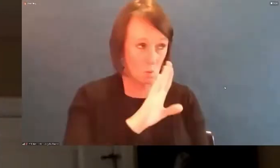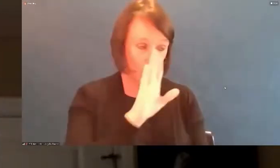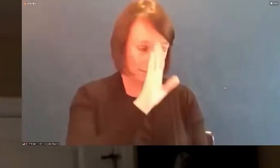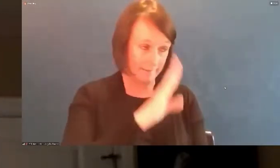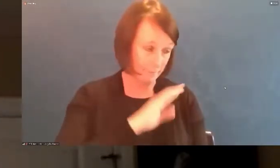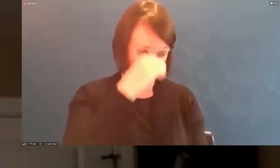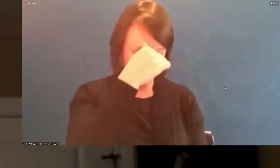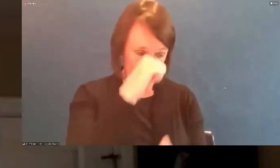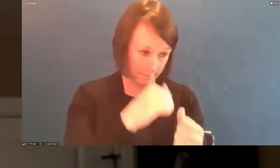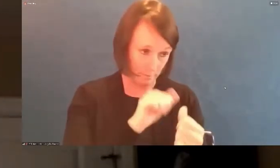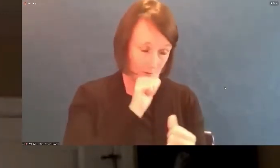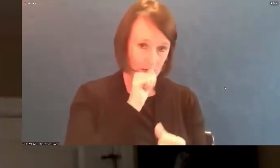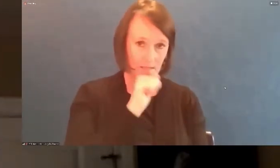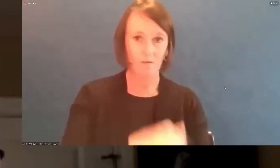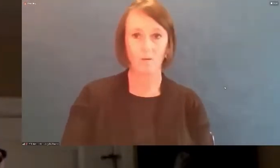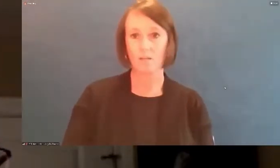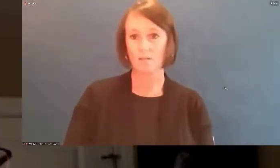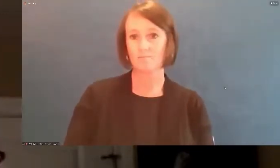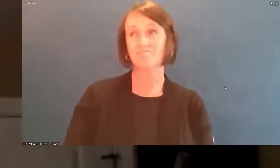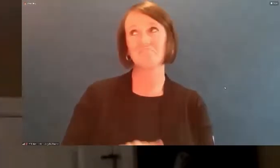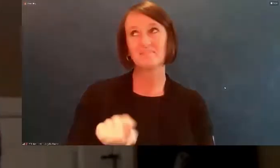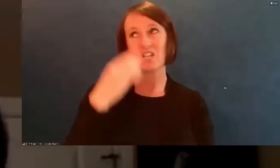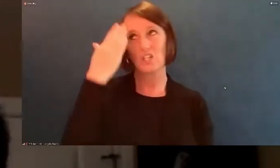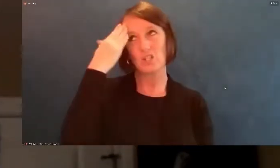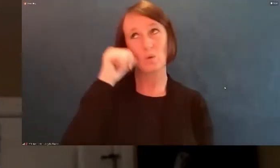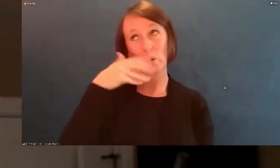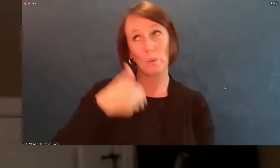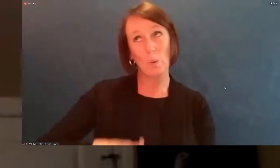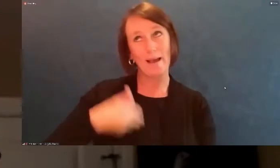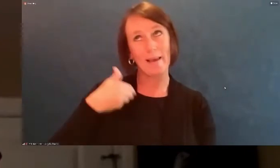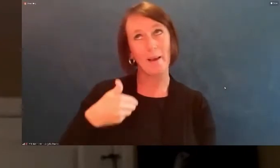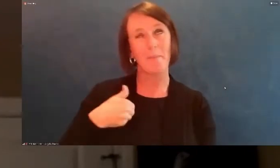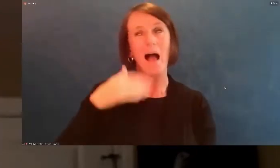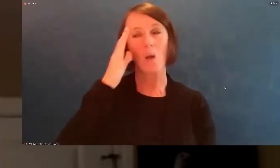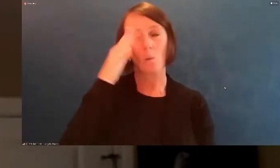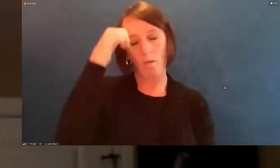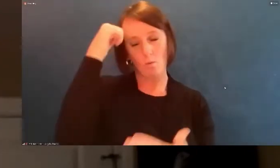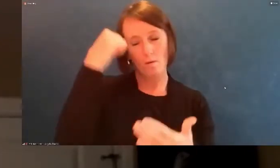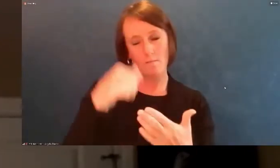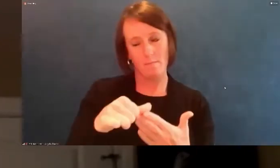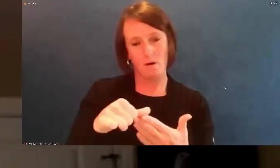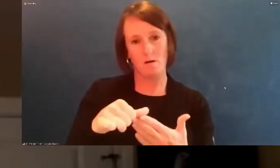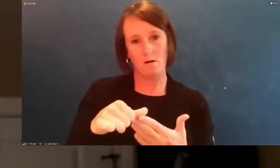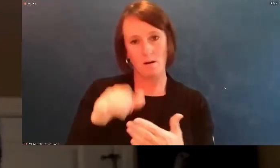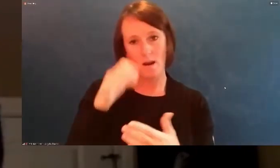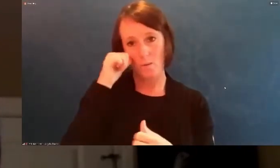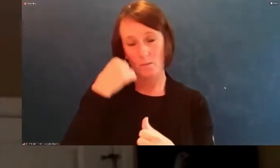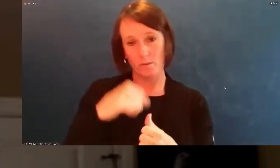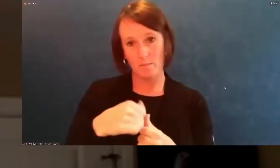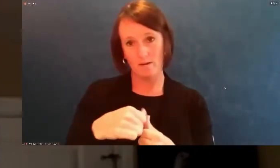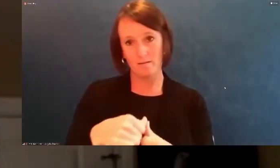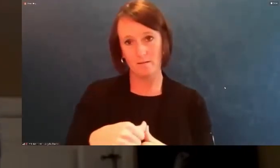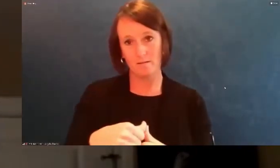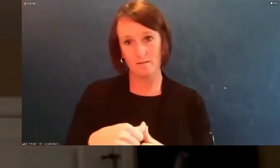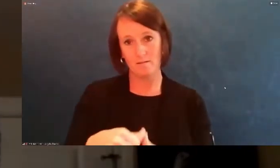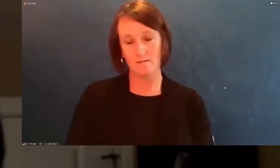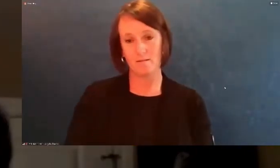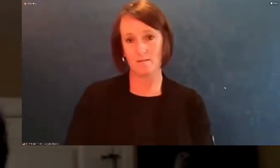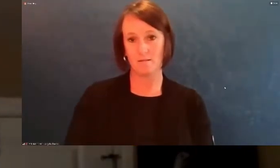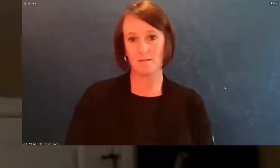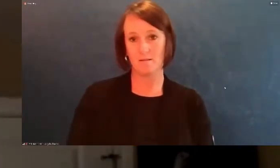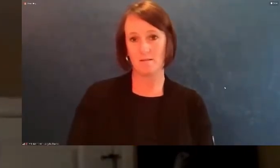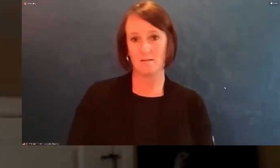secret. I said, you don't know who you're dealing with here. You're dealing with Richie Van Camp, Richie Van